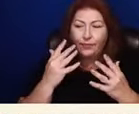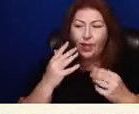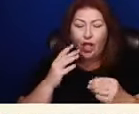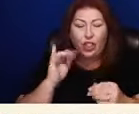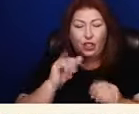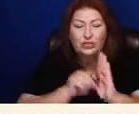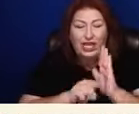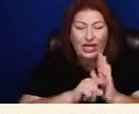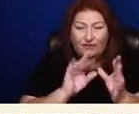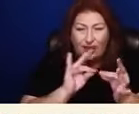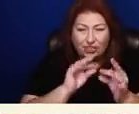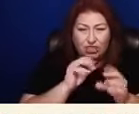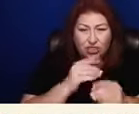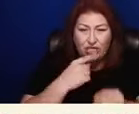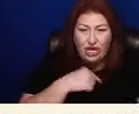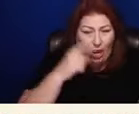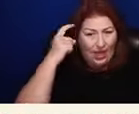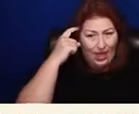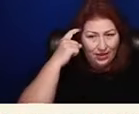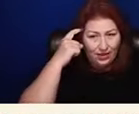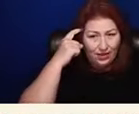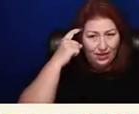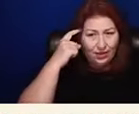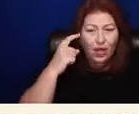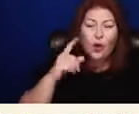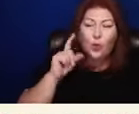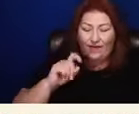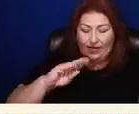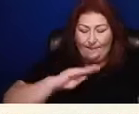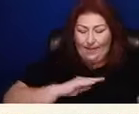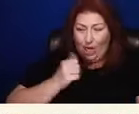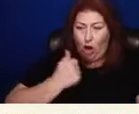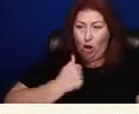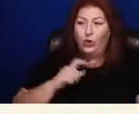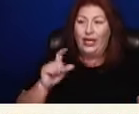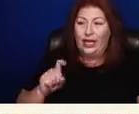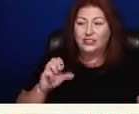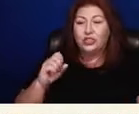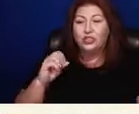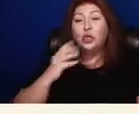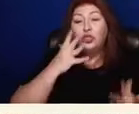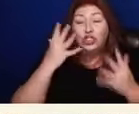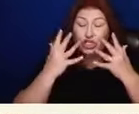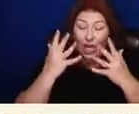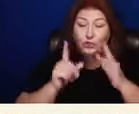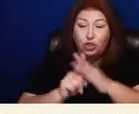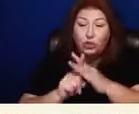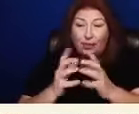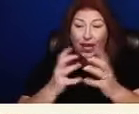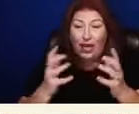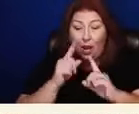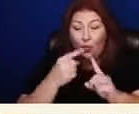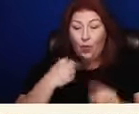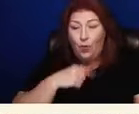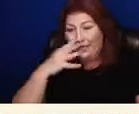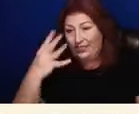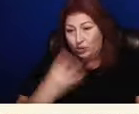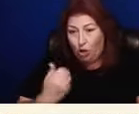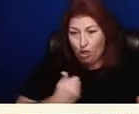inside of our heads, we've got to be able to meet our own needs. So shame comes a lot when we disregard ourselves, when we